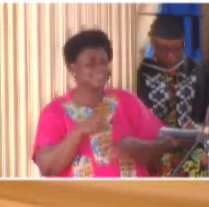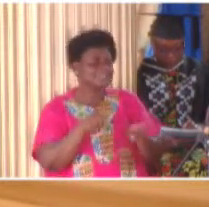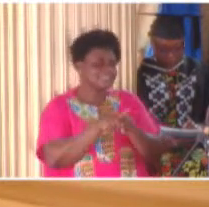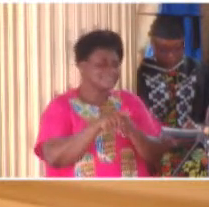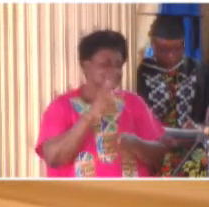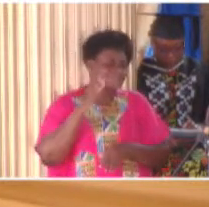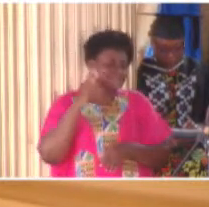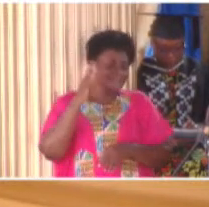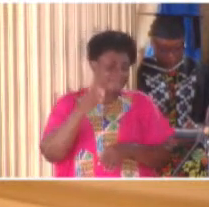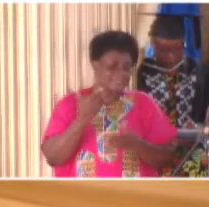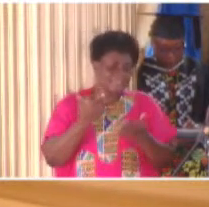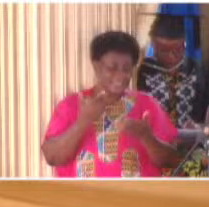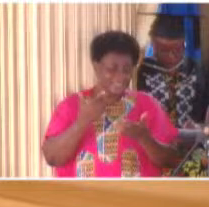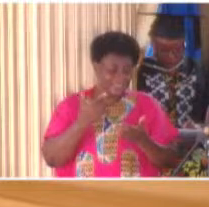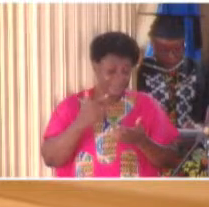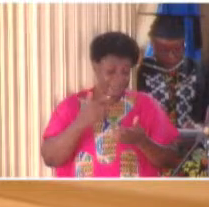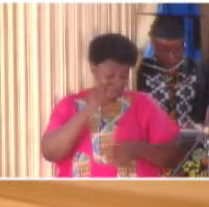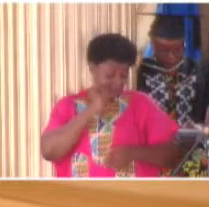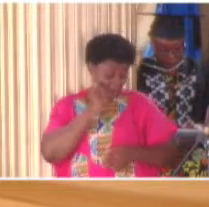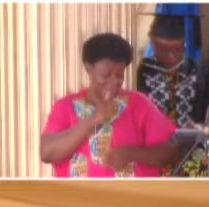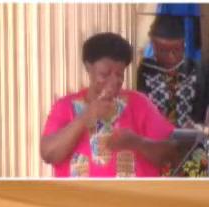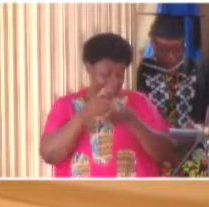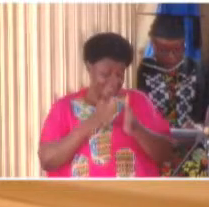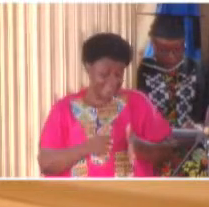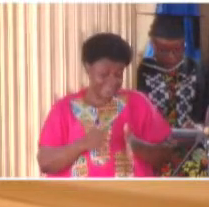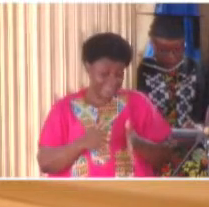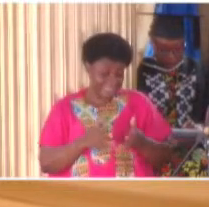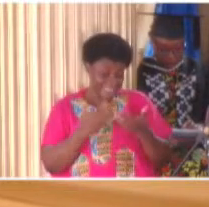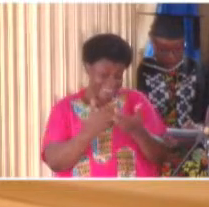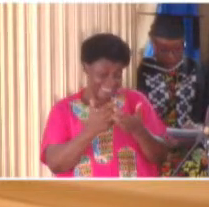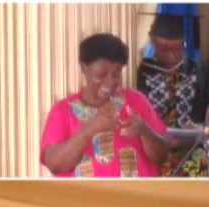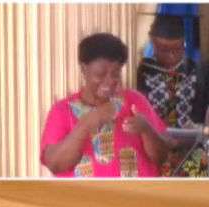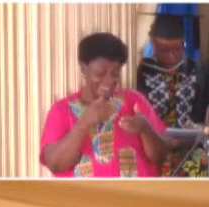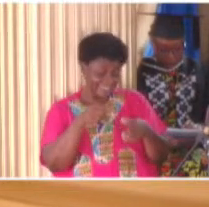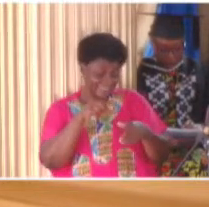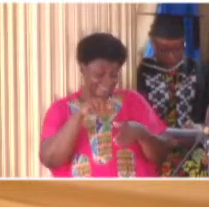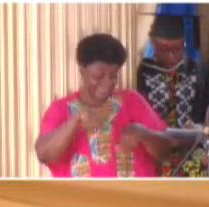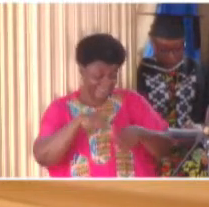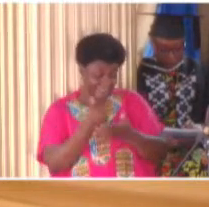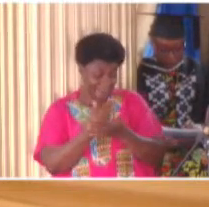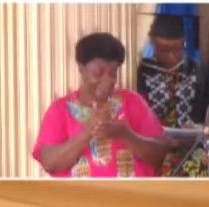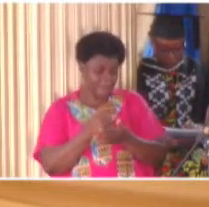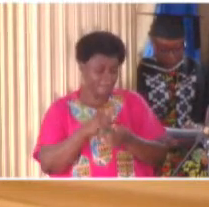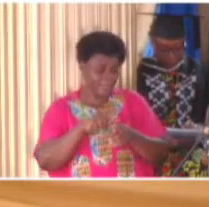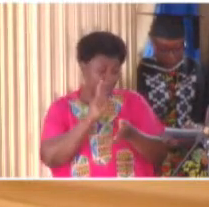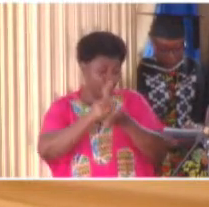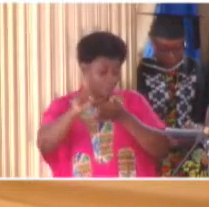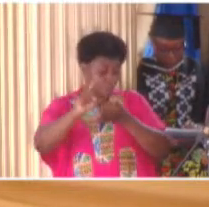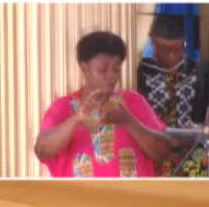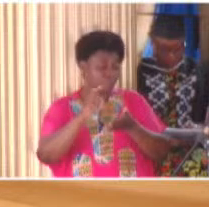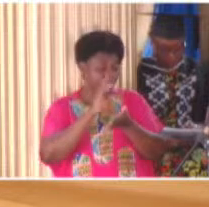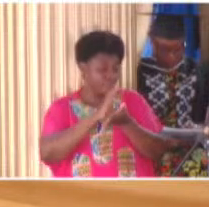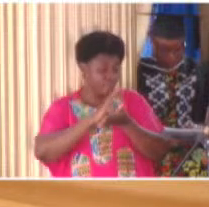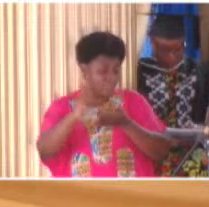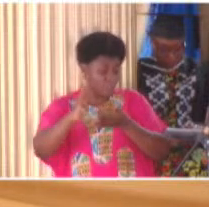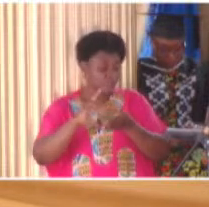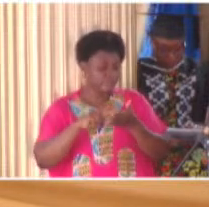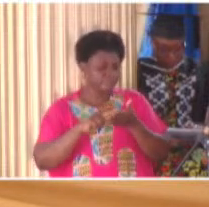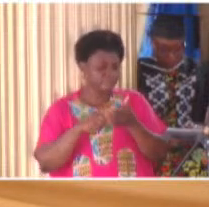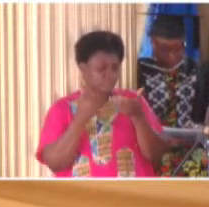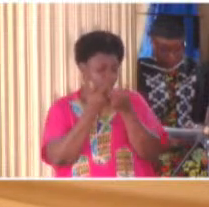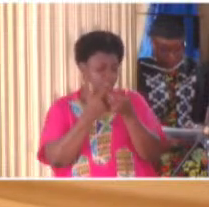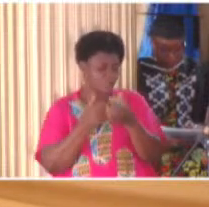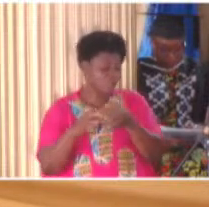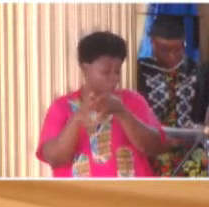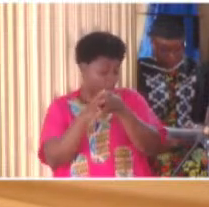in energy in Ghana by the Millennium Challenge Corporation. She is the current president